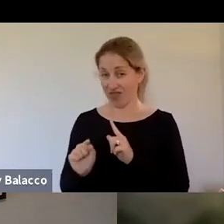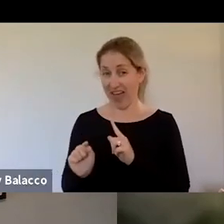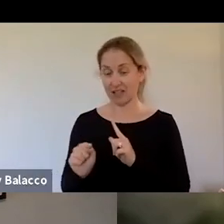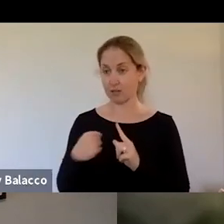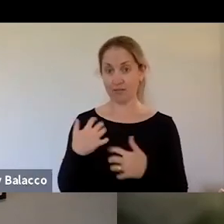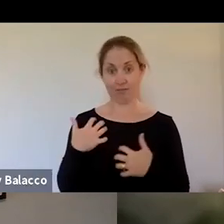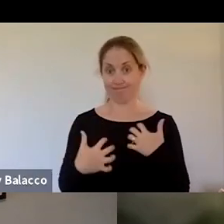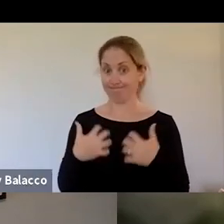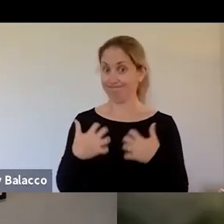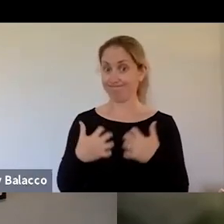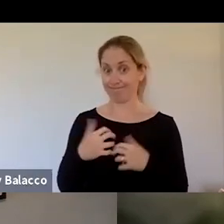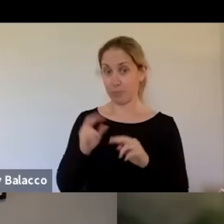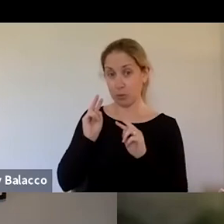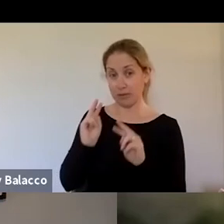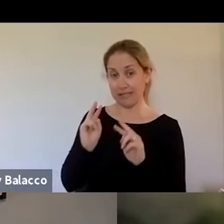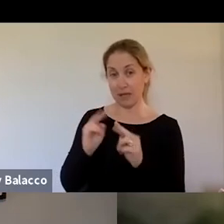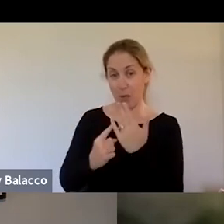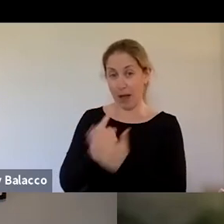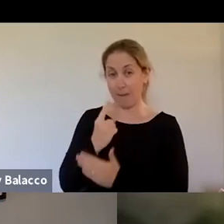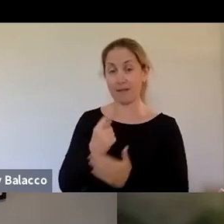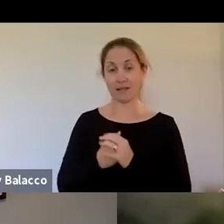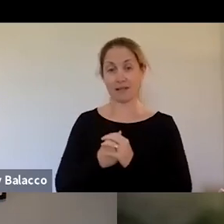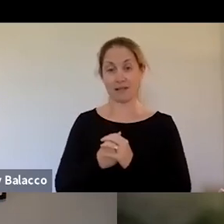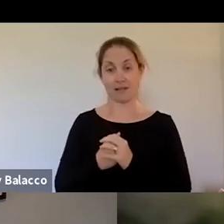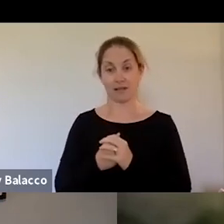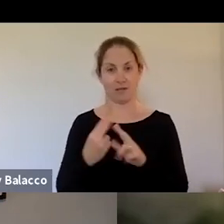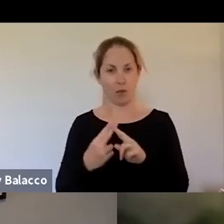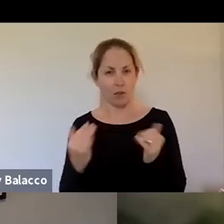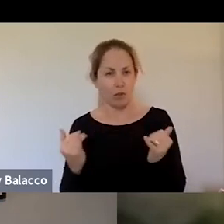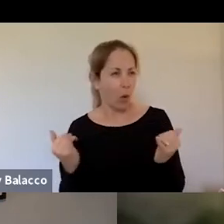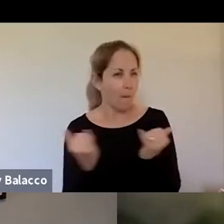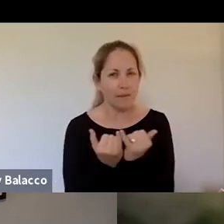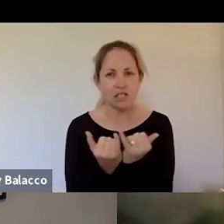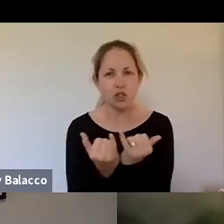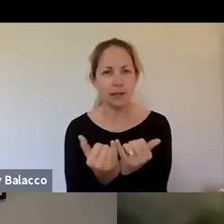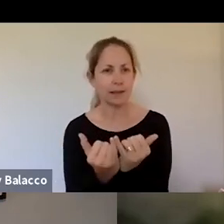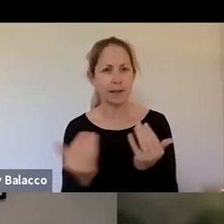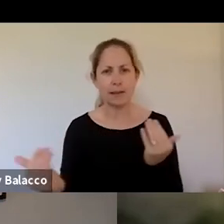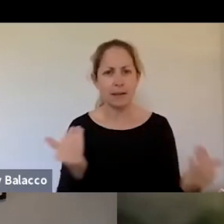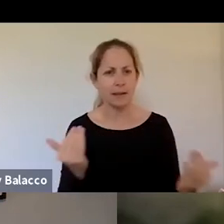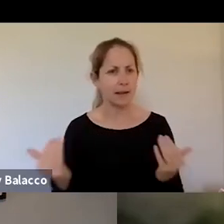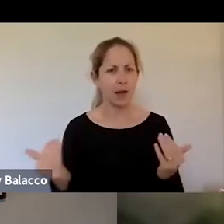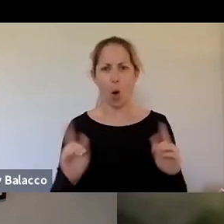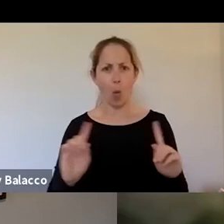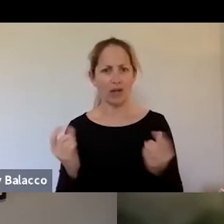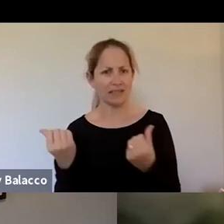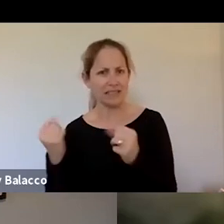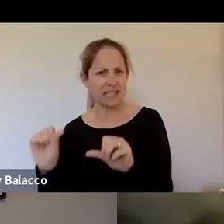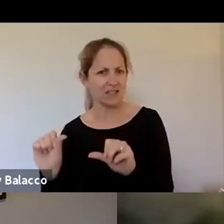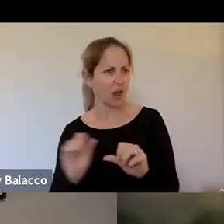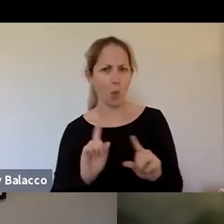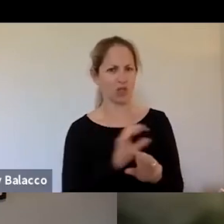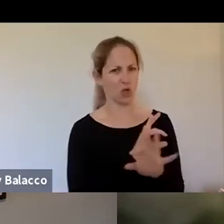results of the Insight in Action competition, to just be able to hear more about what is and isn't working for other people